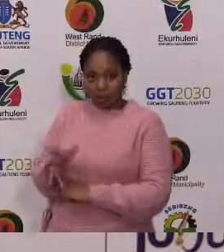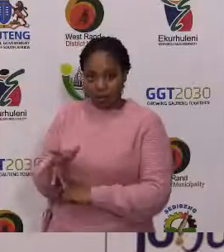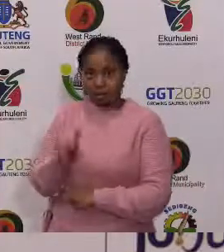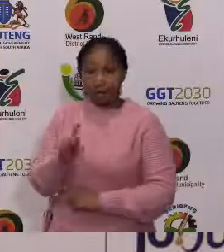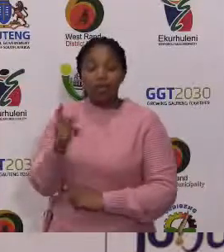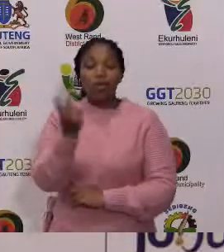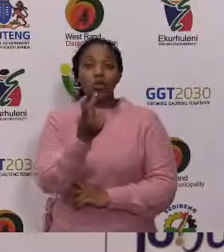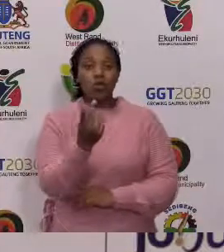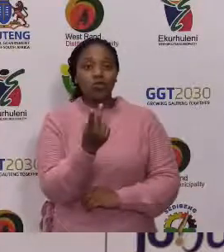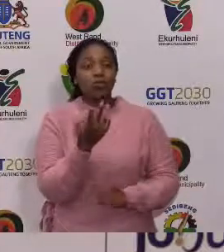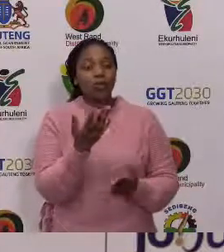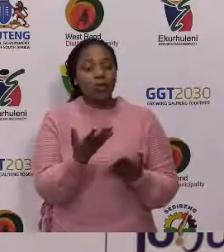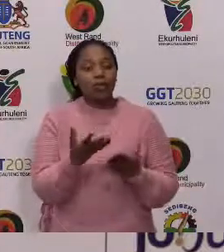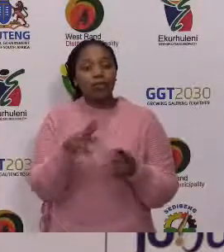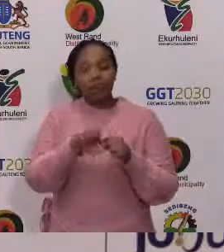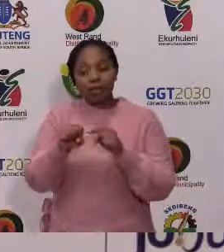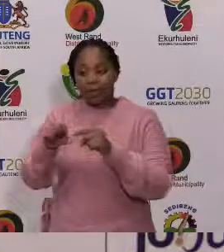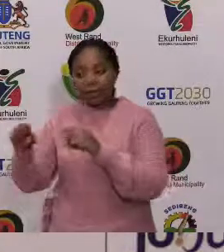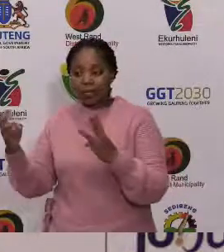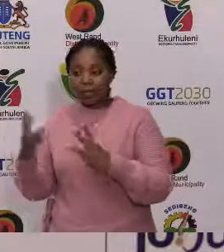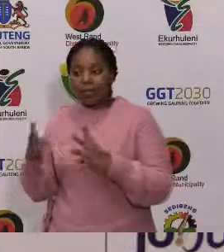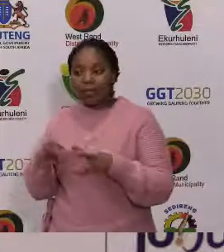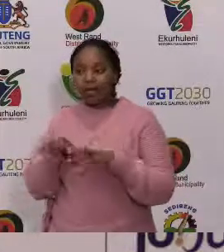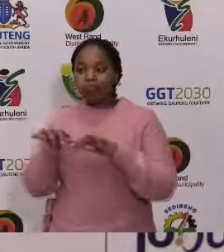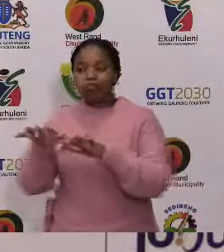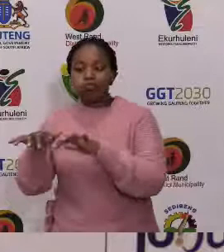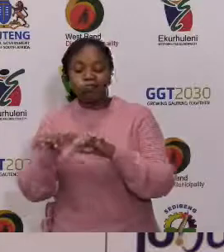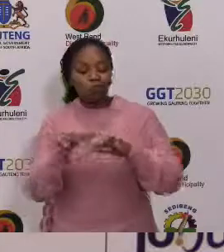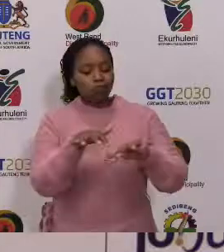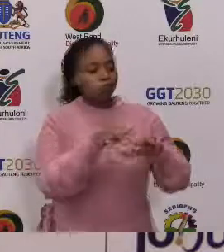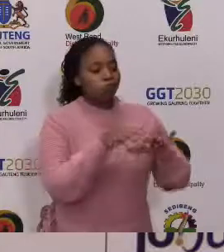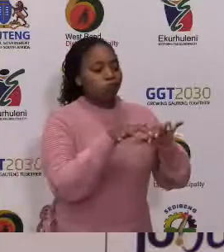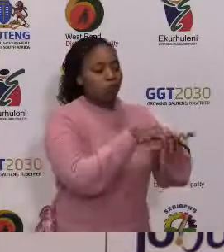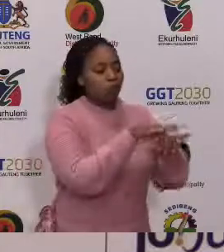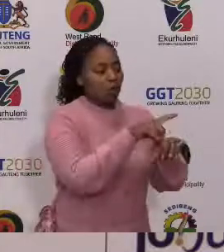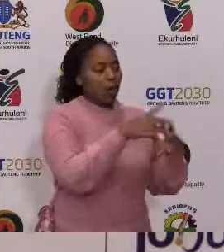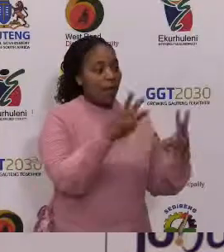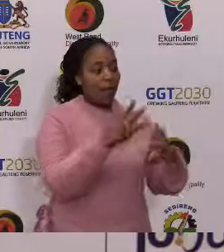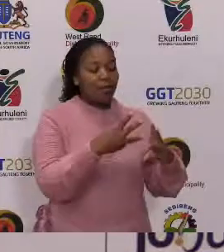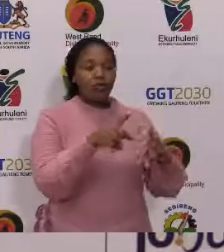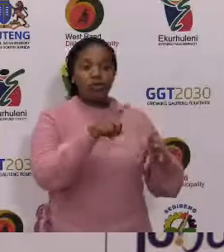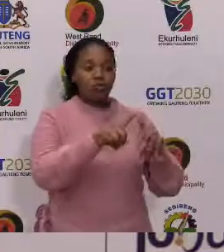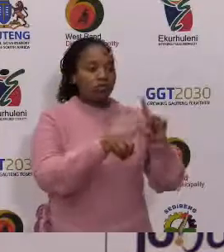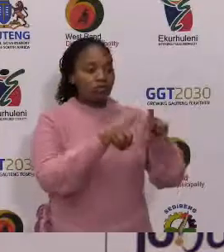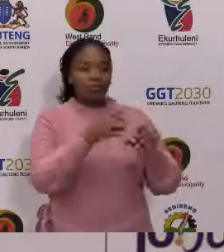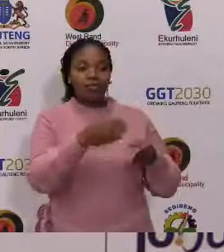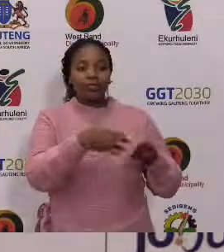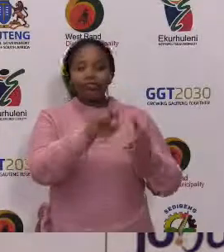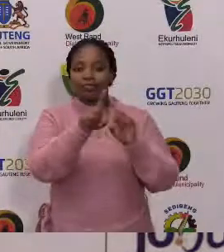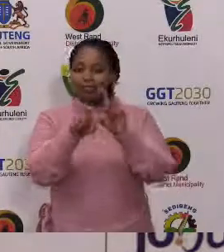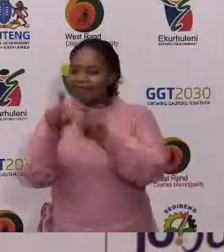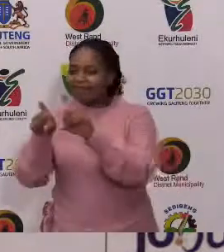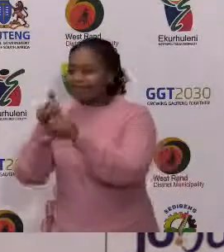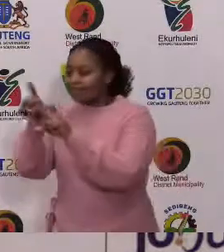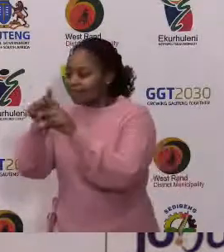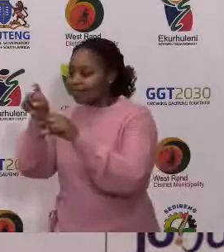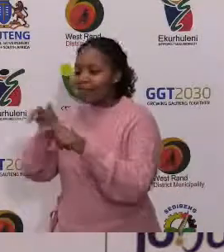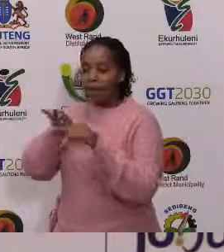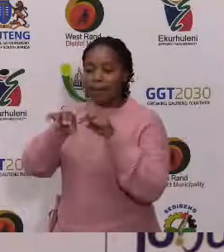be getting the troops out there. And these troops are our tracking and tracing teams.